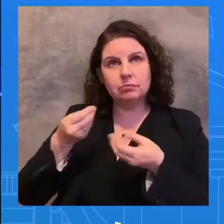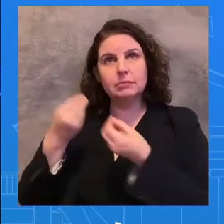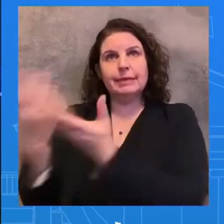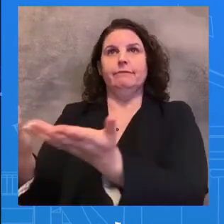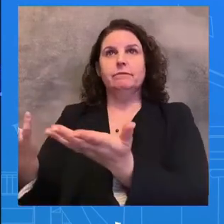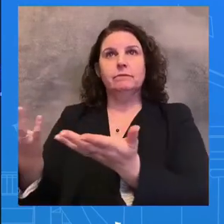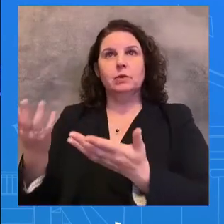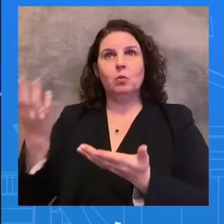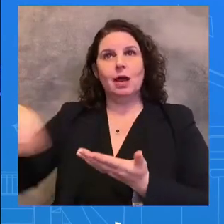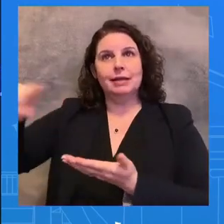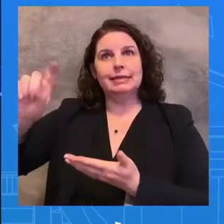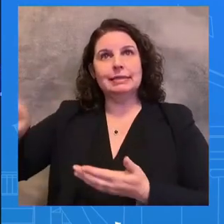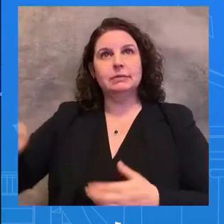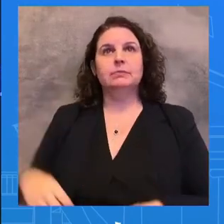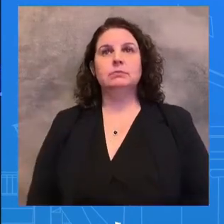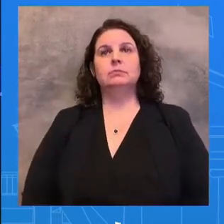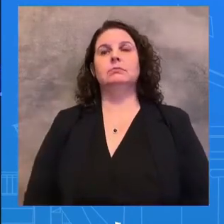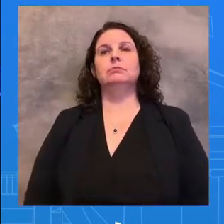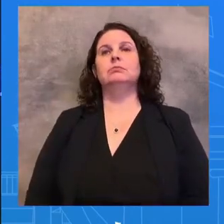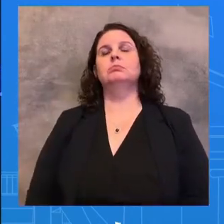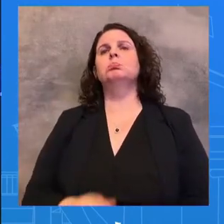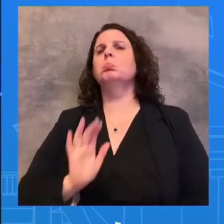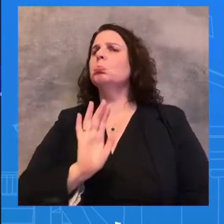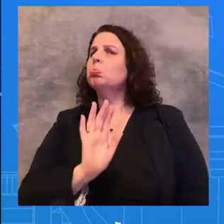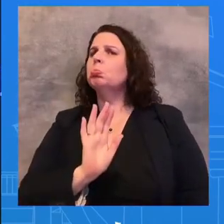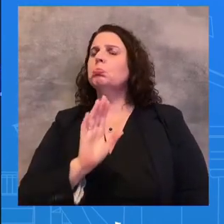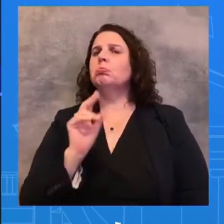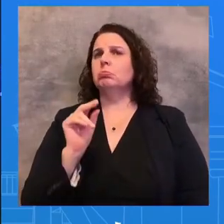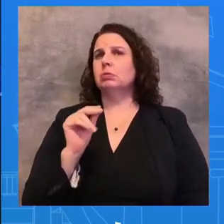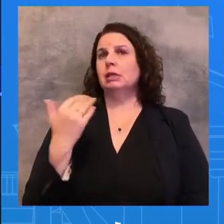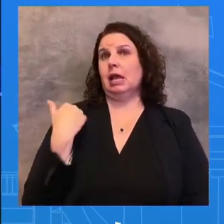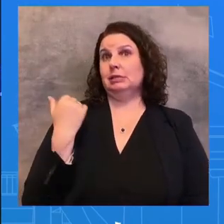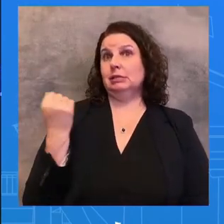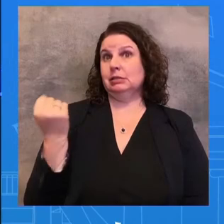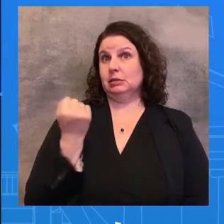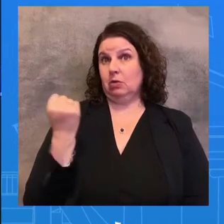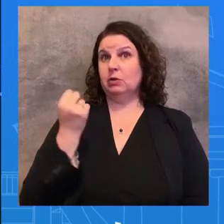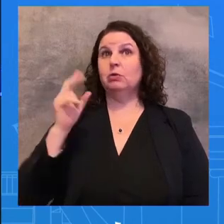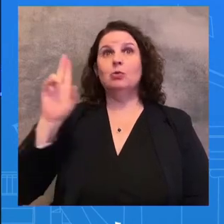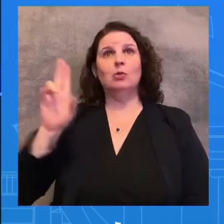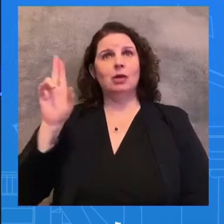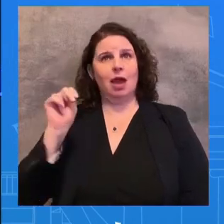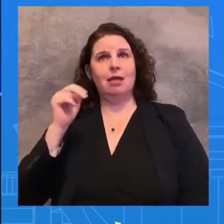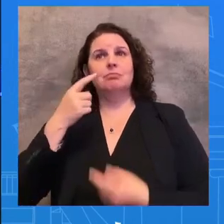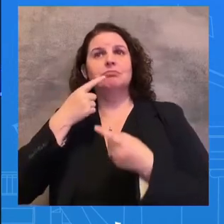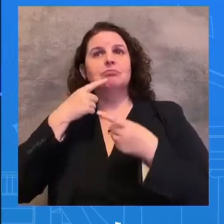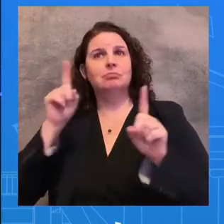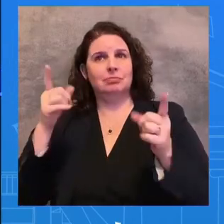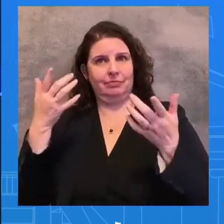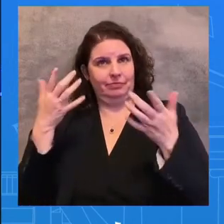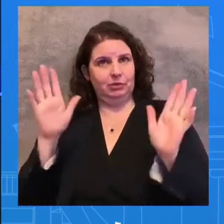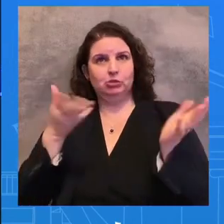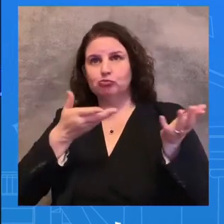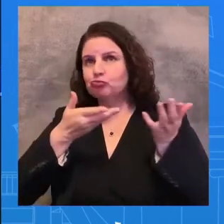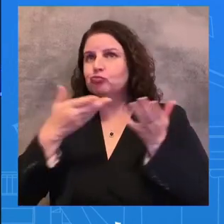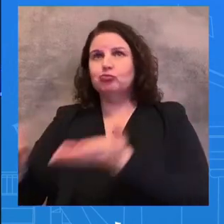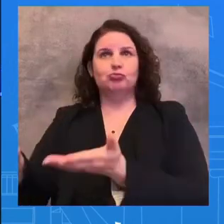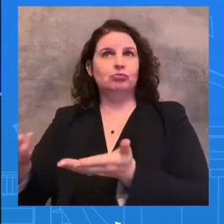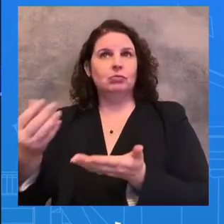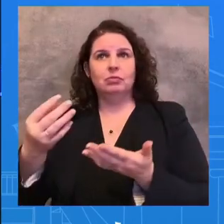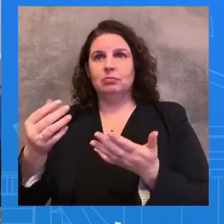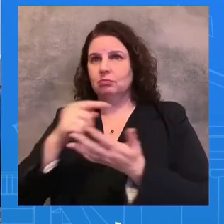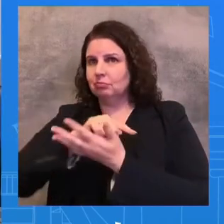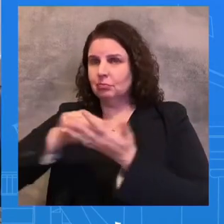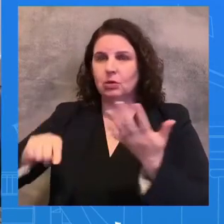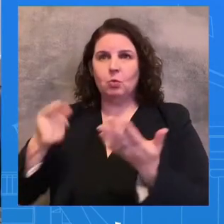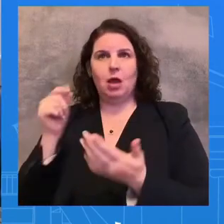distributed humanitarian supplies from the pier to Palestinian civilians in Deir al-Balah, in al-Muwasi, and in Khan Yunis. So aid from the pier has